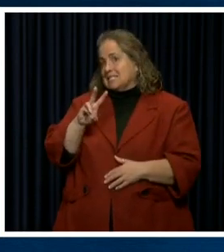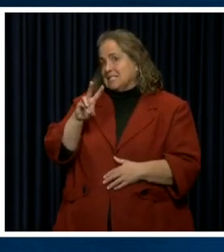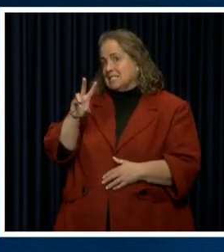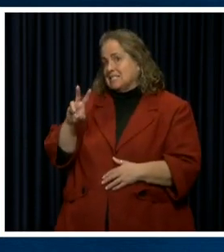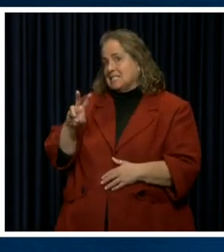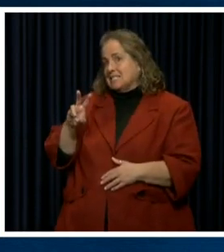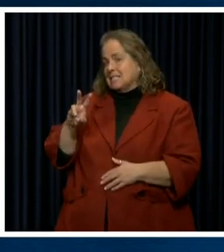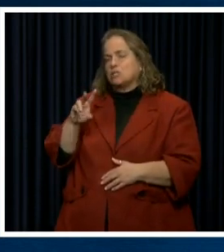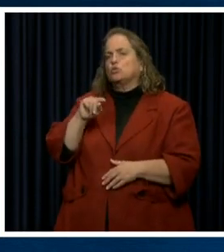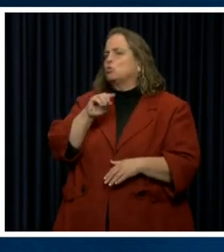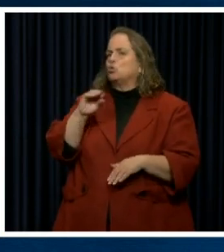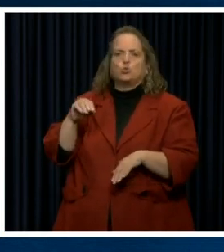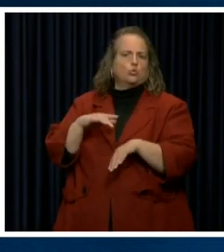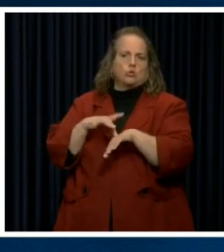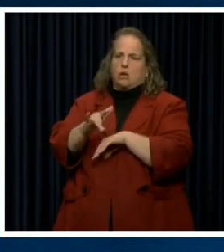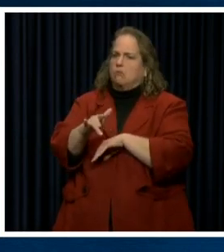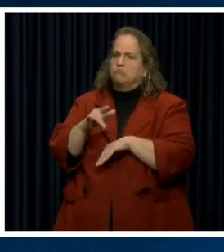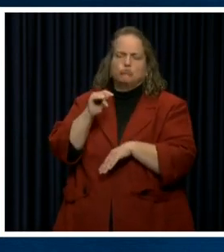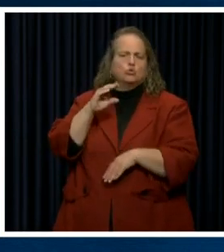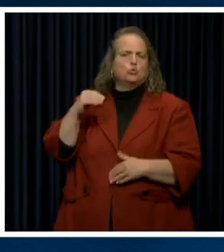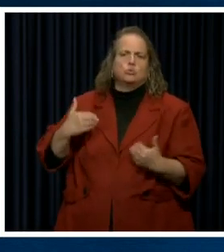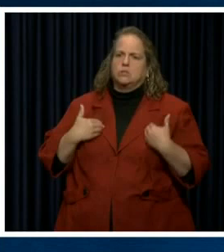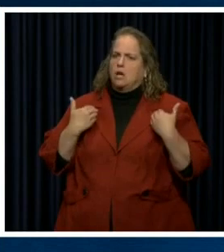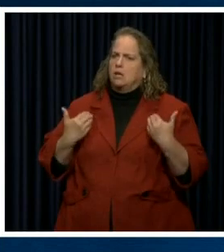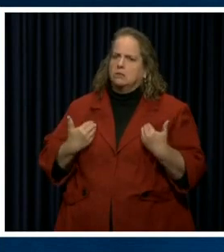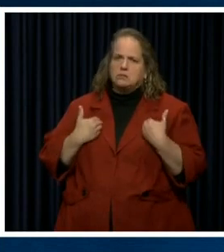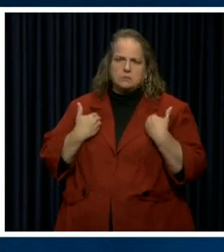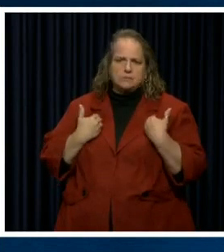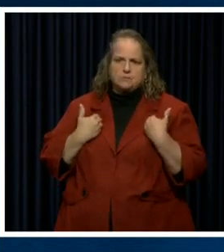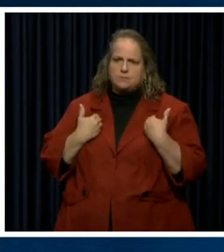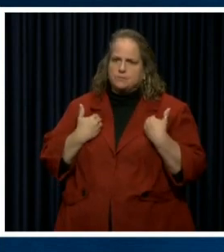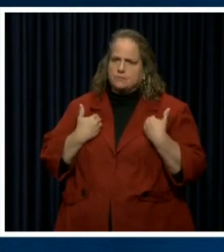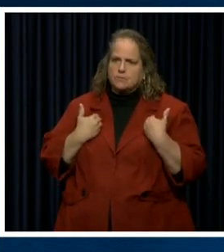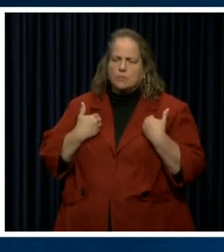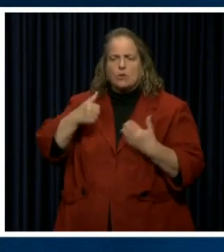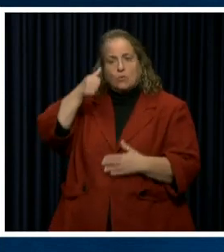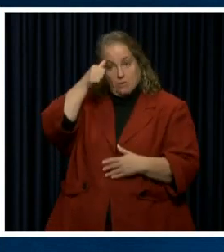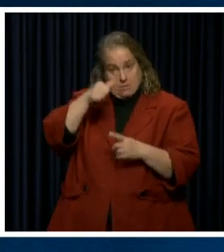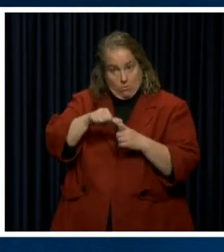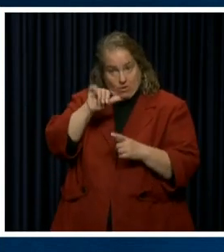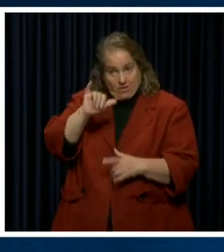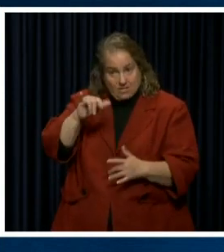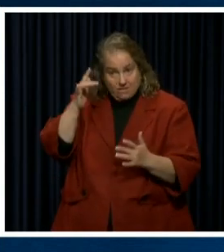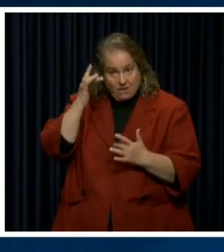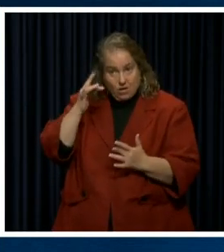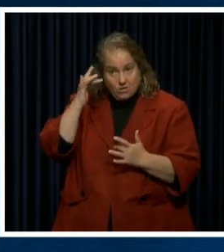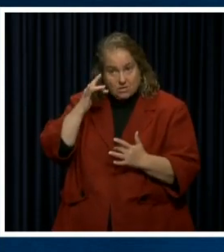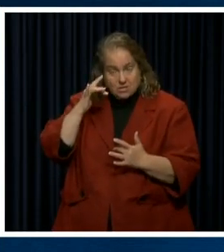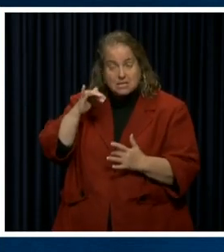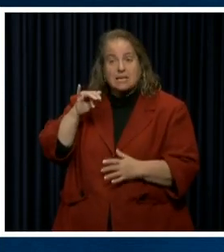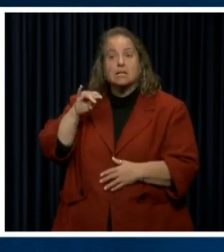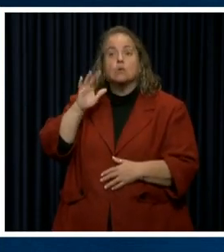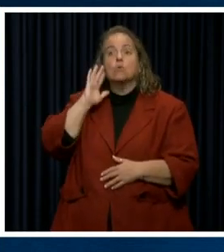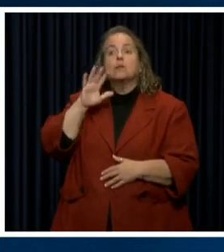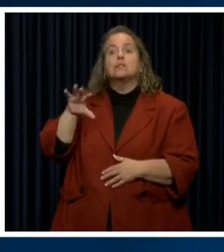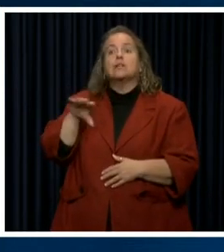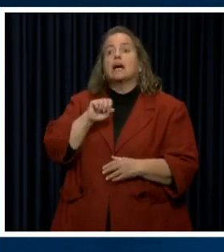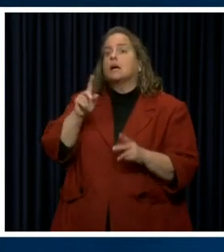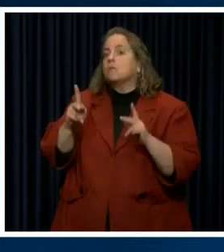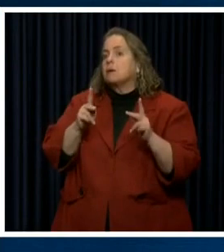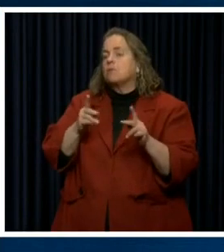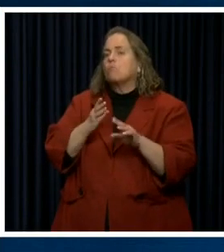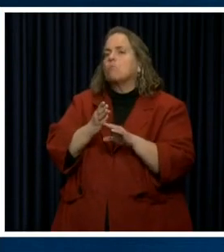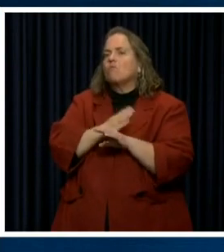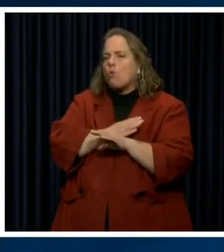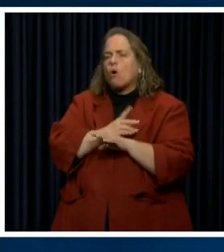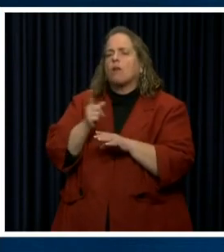66 is far too young. So remember, this virus takes people before they